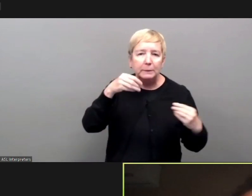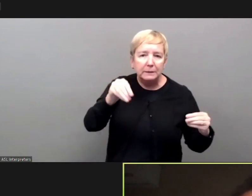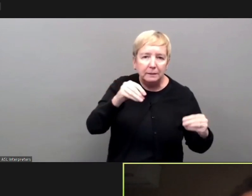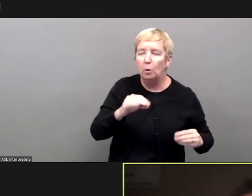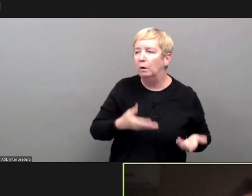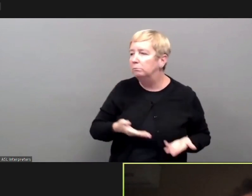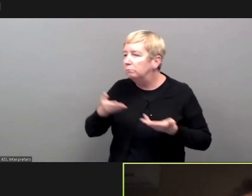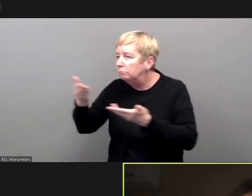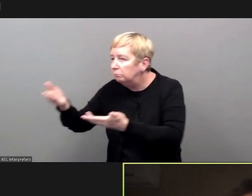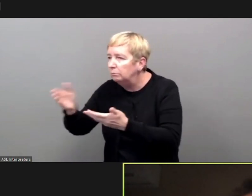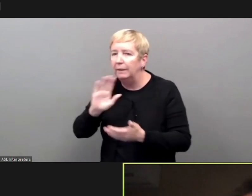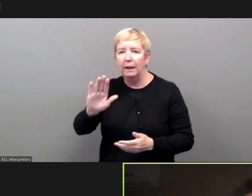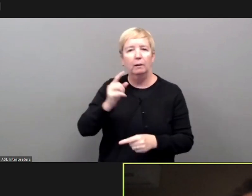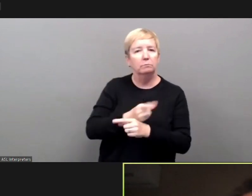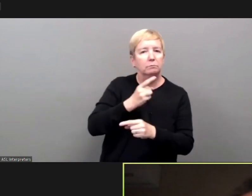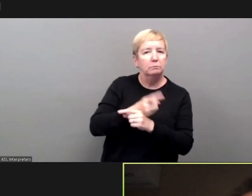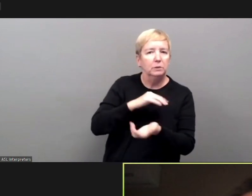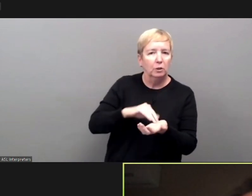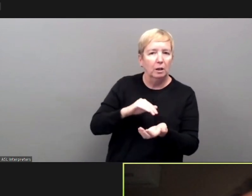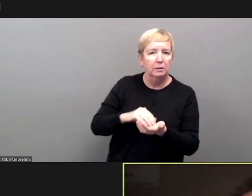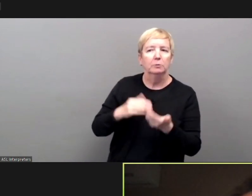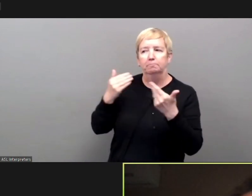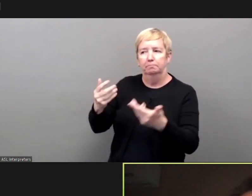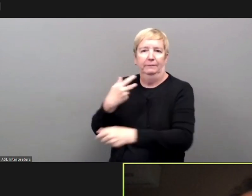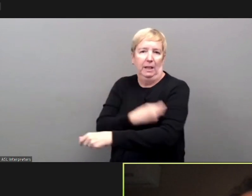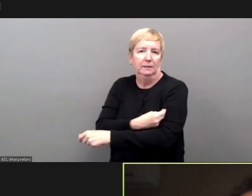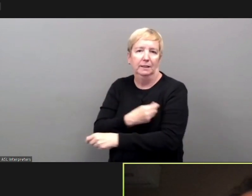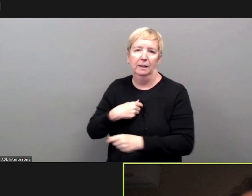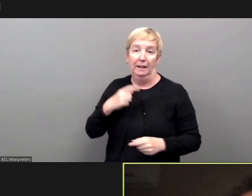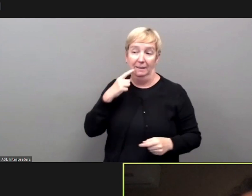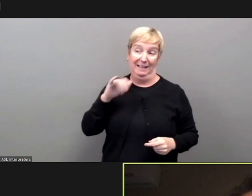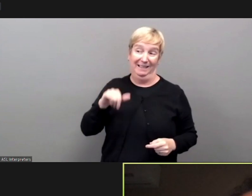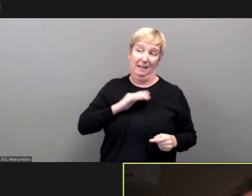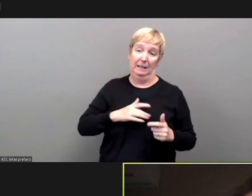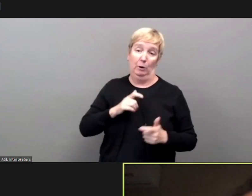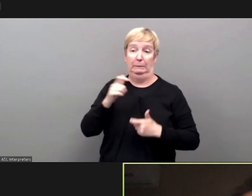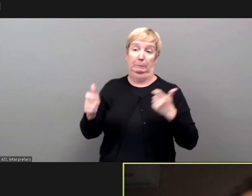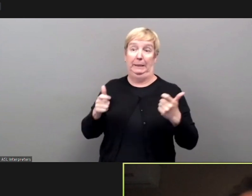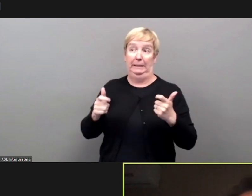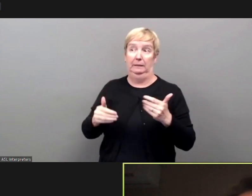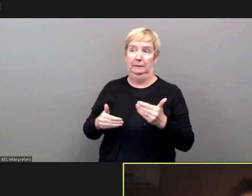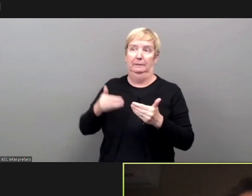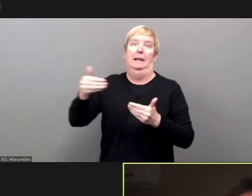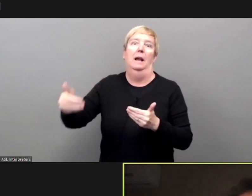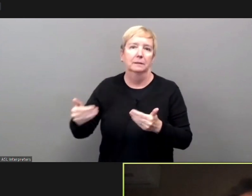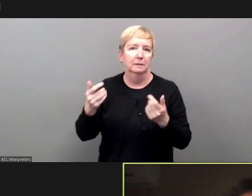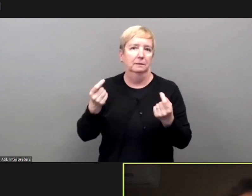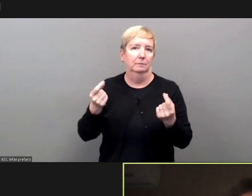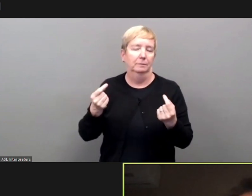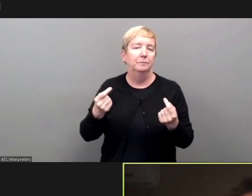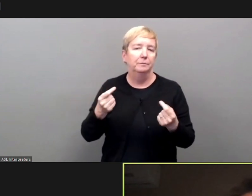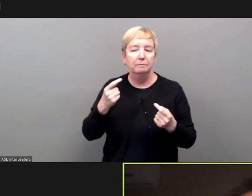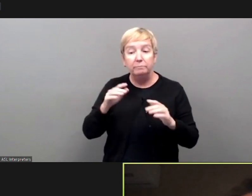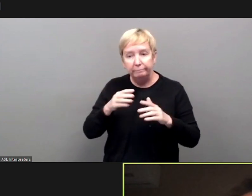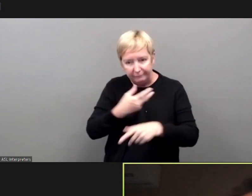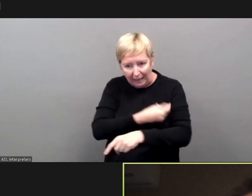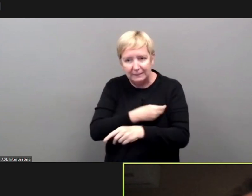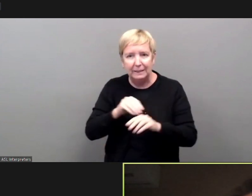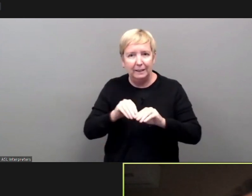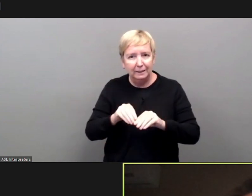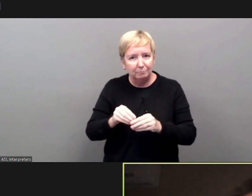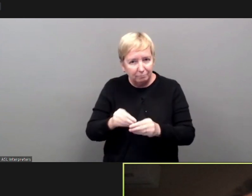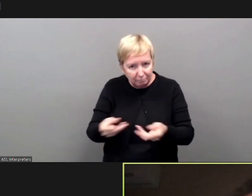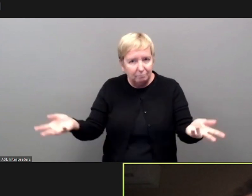them to their primary care provider to get vaccinated. So I think that's our next big step for vaccinating kids.